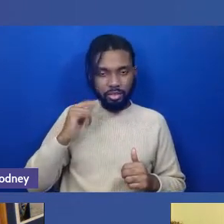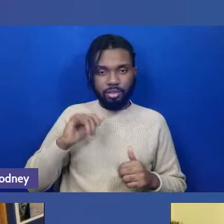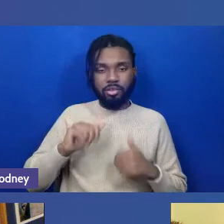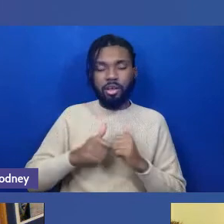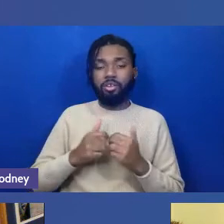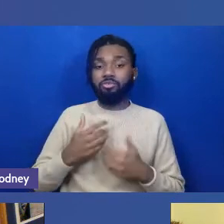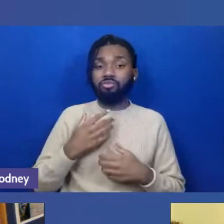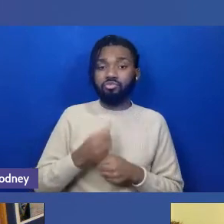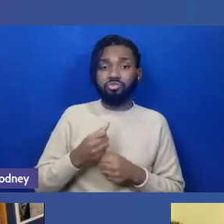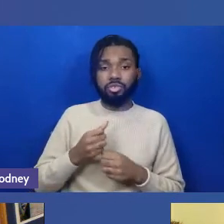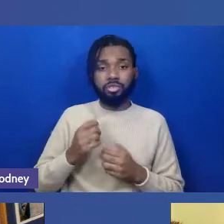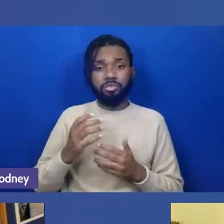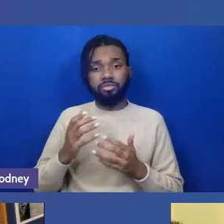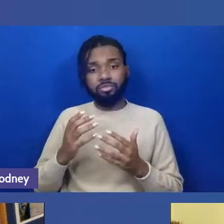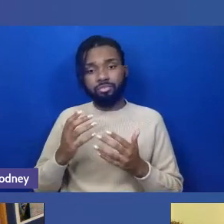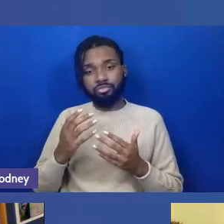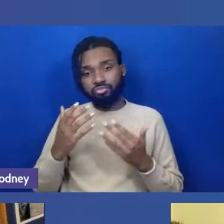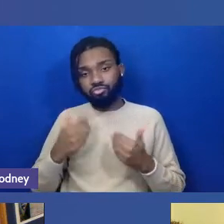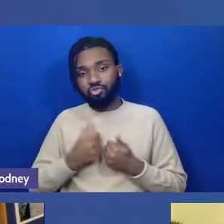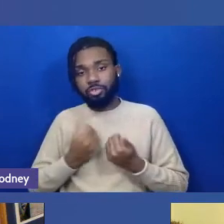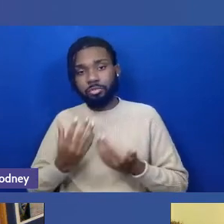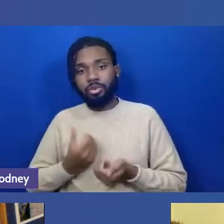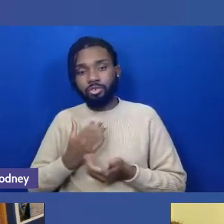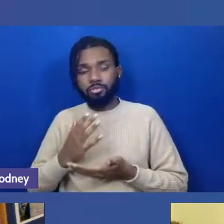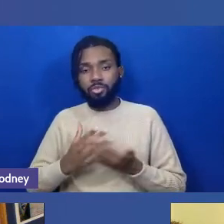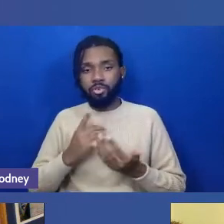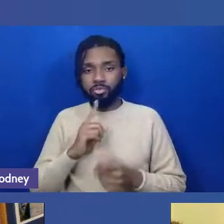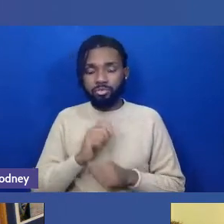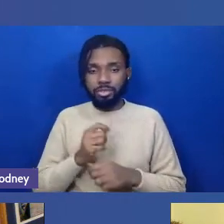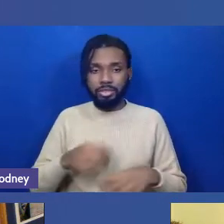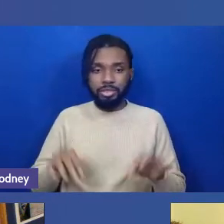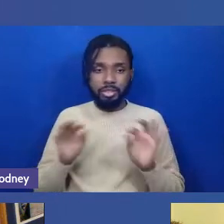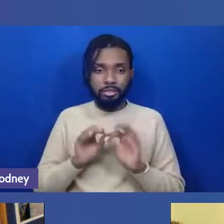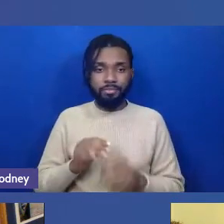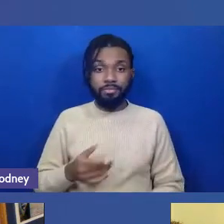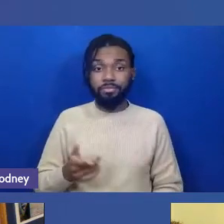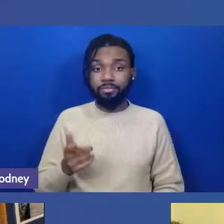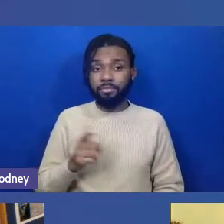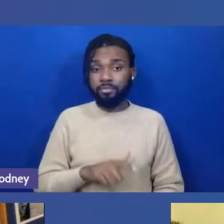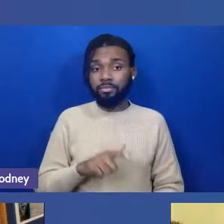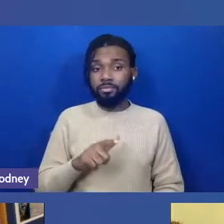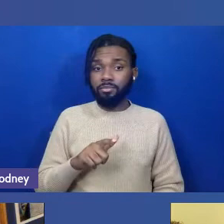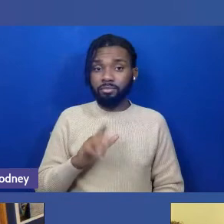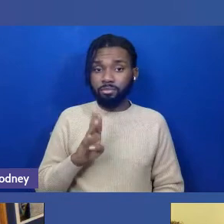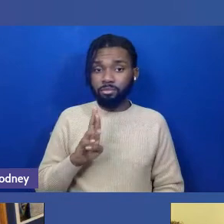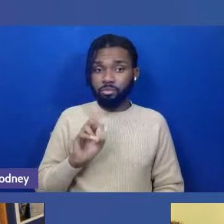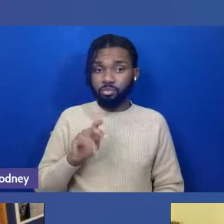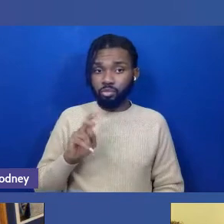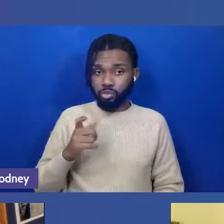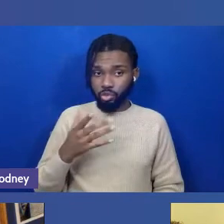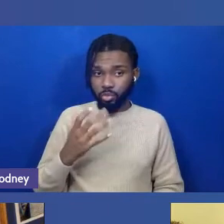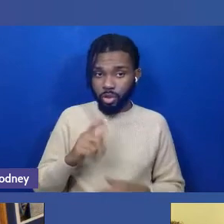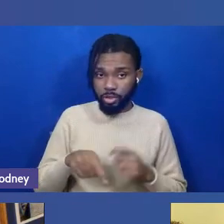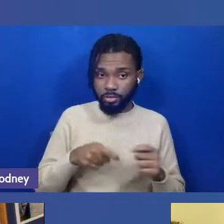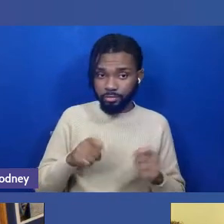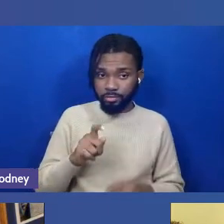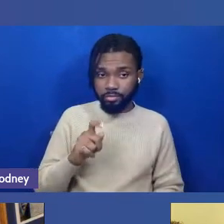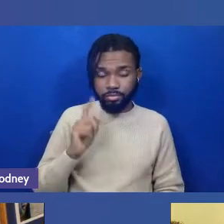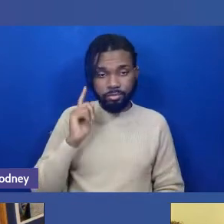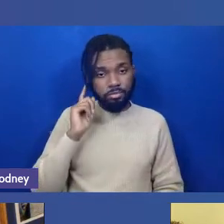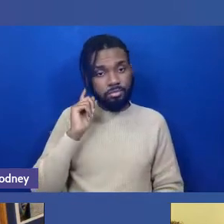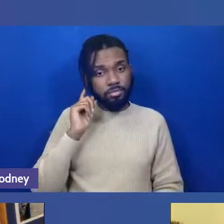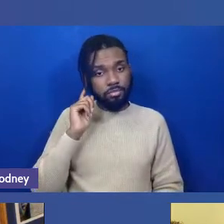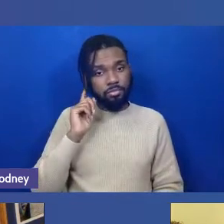very key. Right on. Thanks, Tommy. And Brooke, would you like to take us home? Yeah, I'm going to focus real heavily on